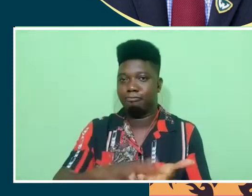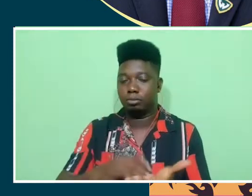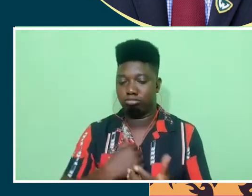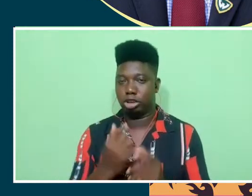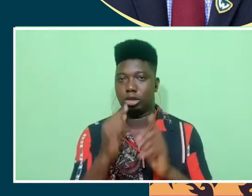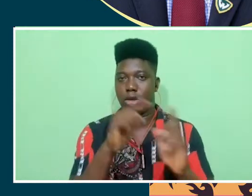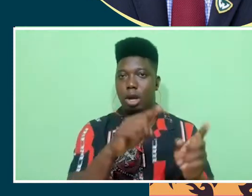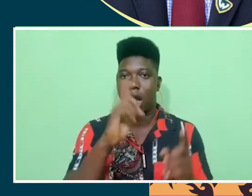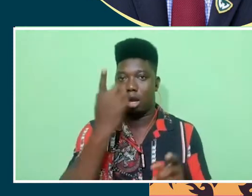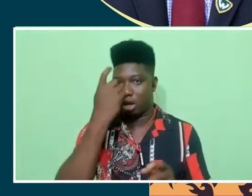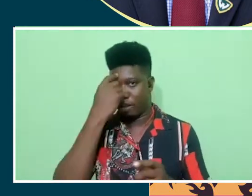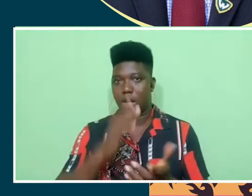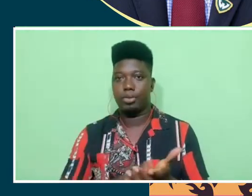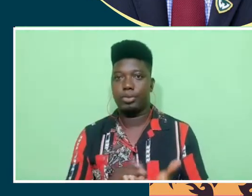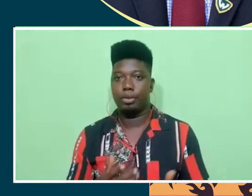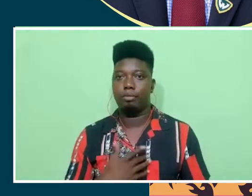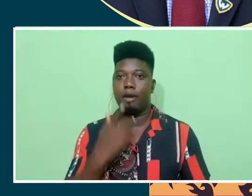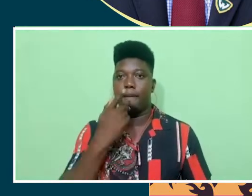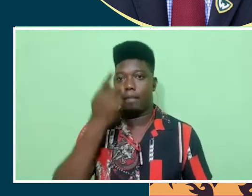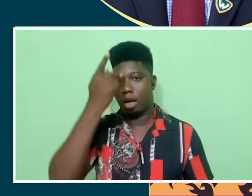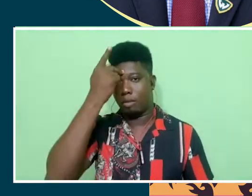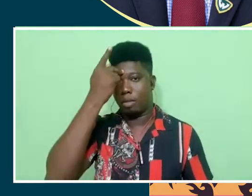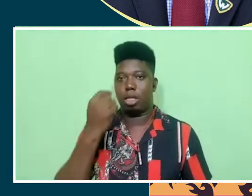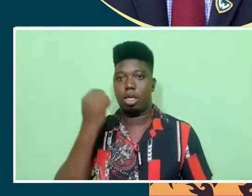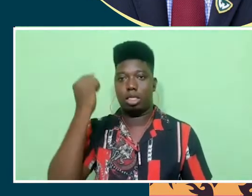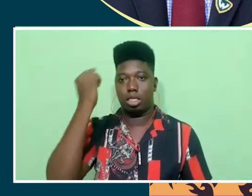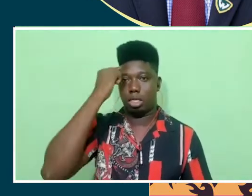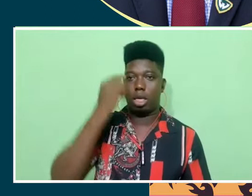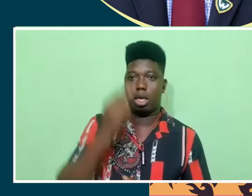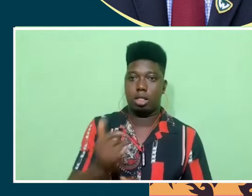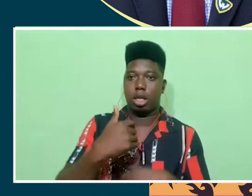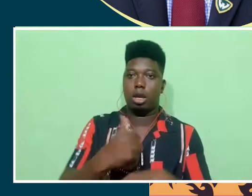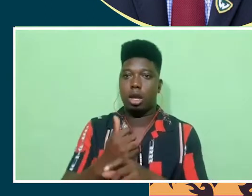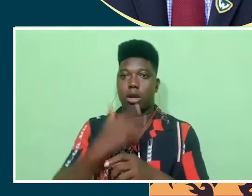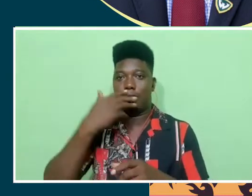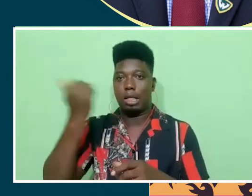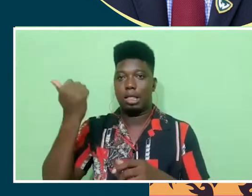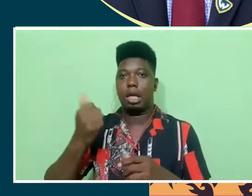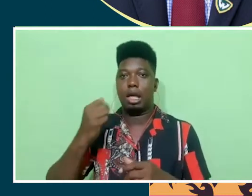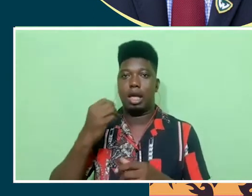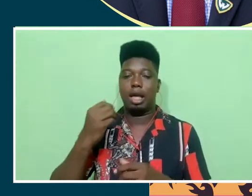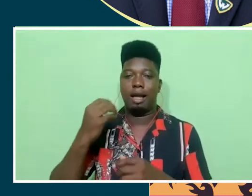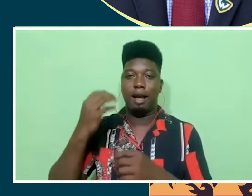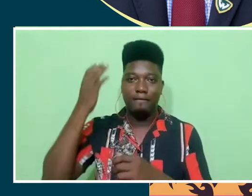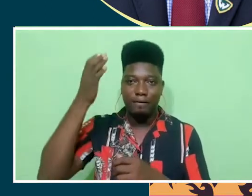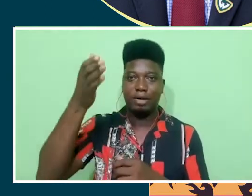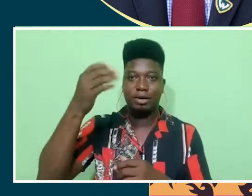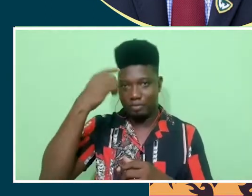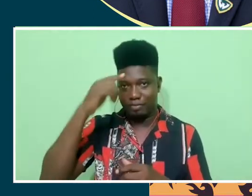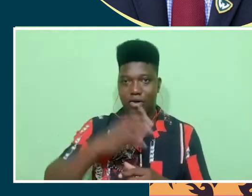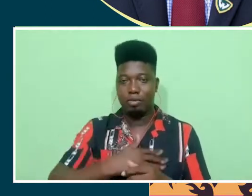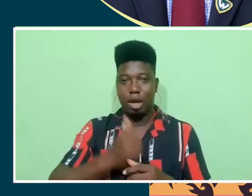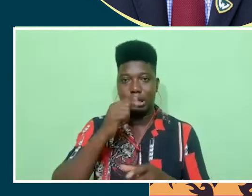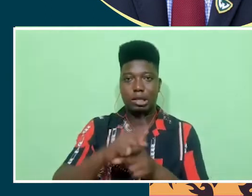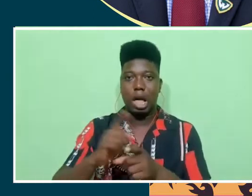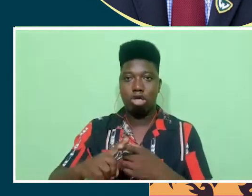My parents thought they were creating a better future for my sister in order for her to be able to catch up with society. But on the